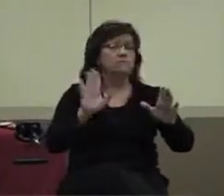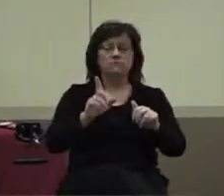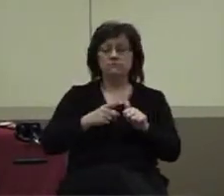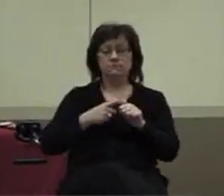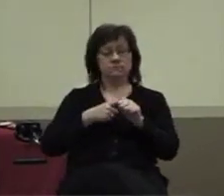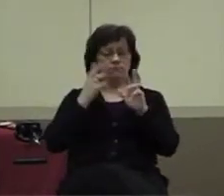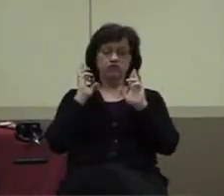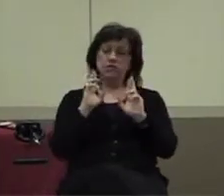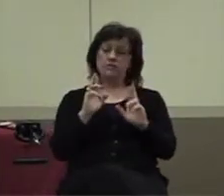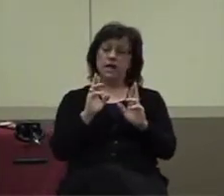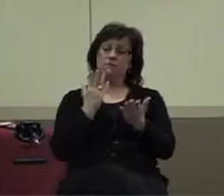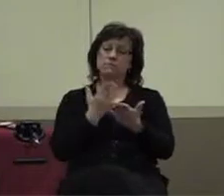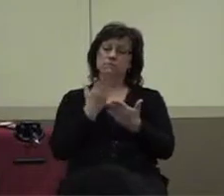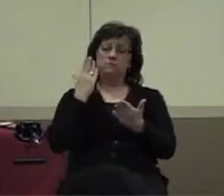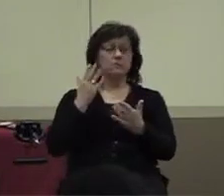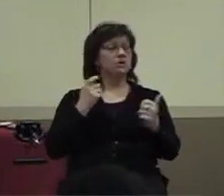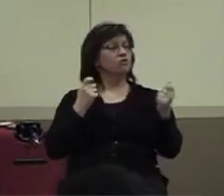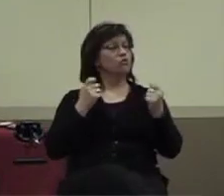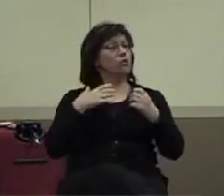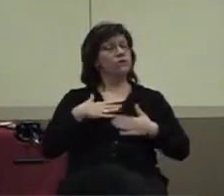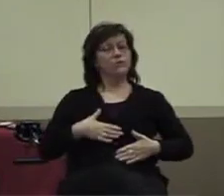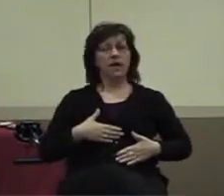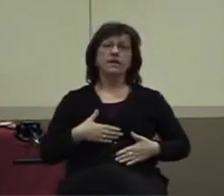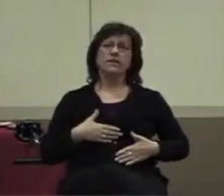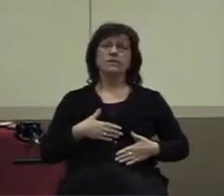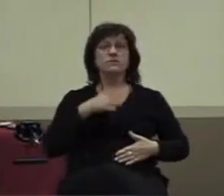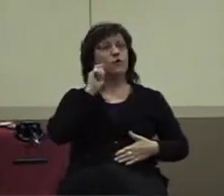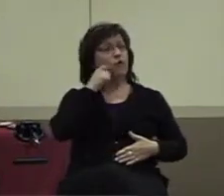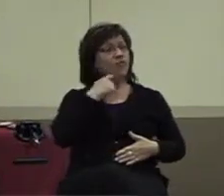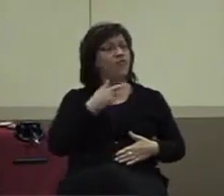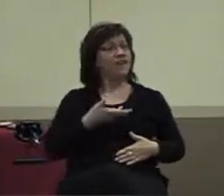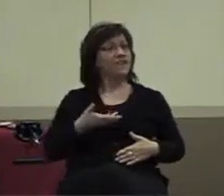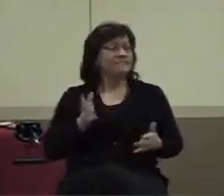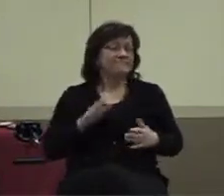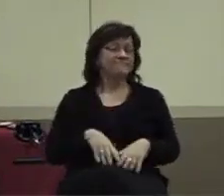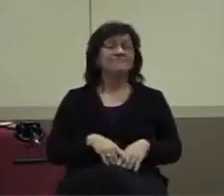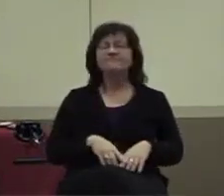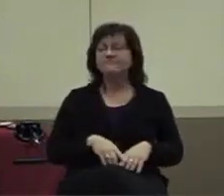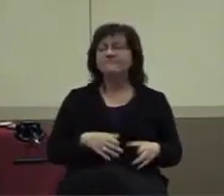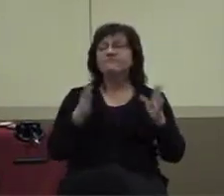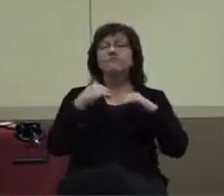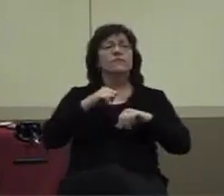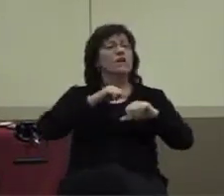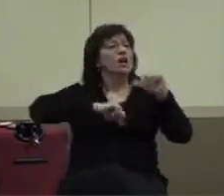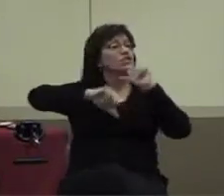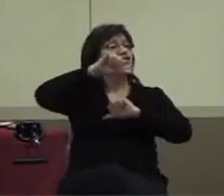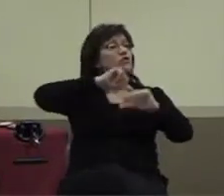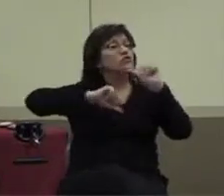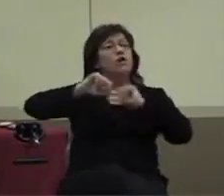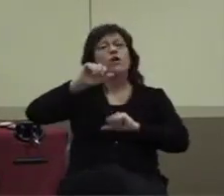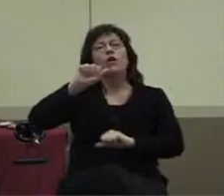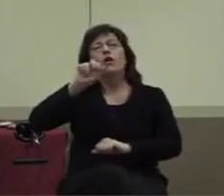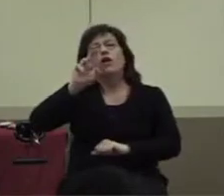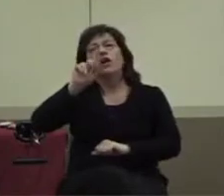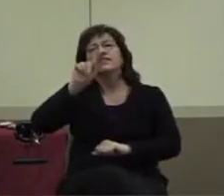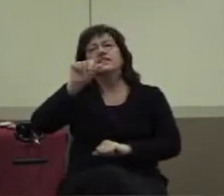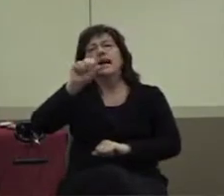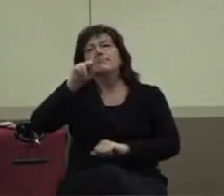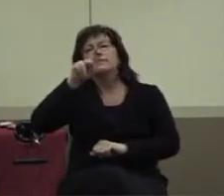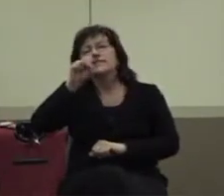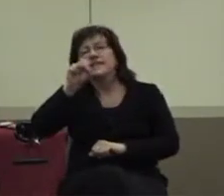over their bodies. So it's really kind of a cool thing. Social autopsies. How many of you know what a social autopsy